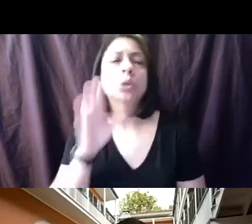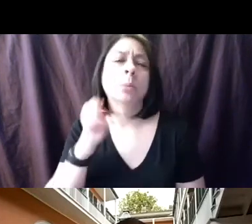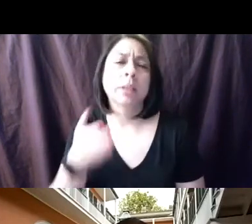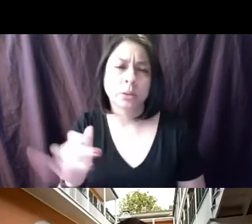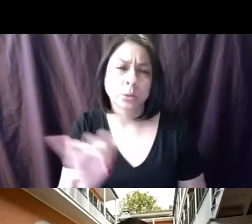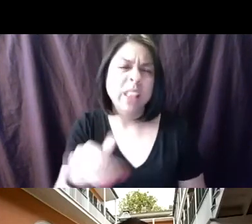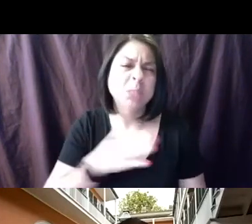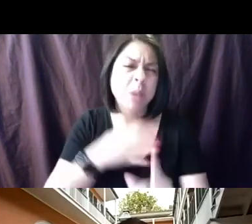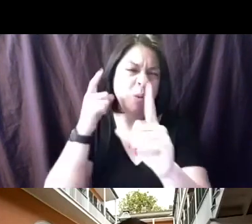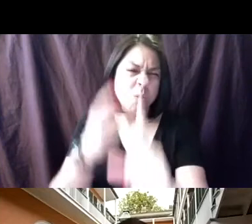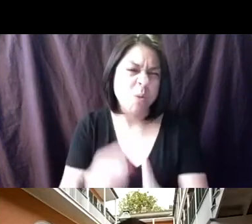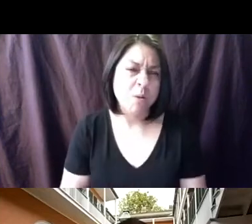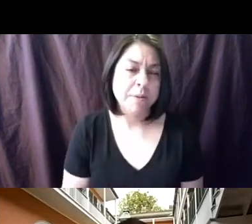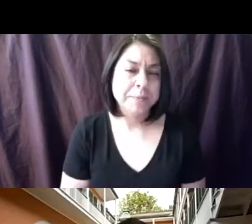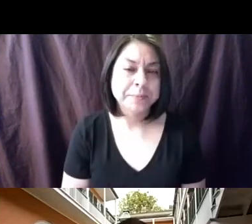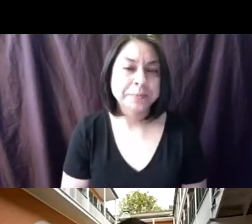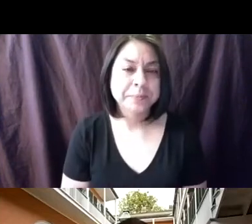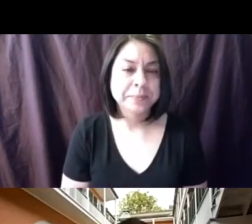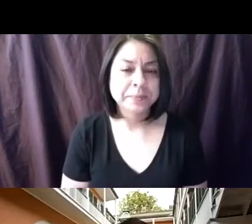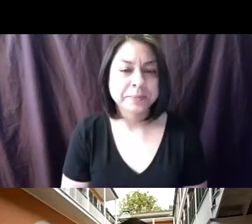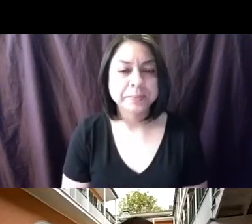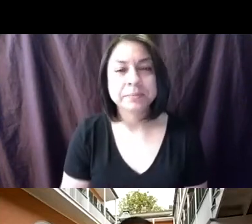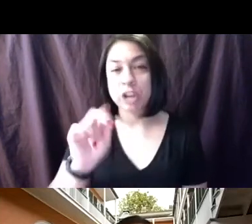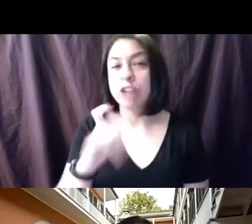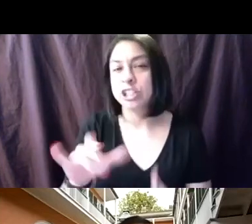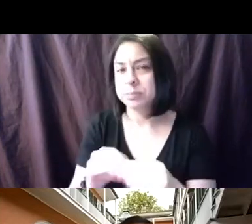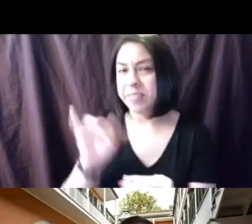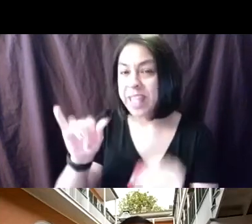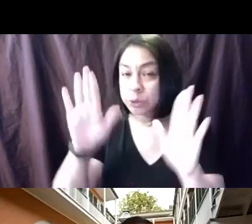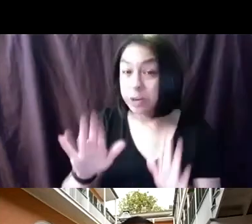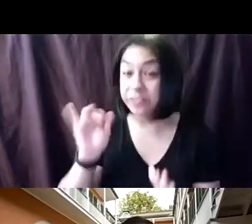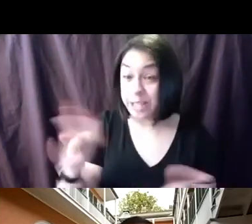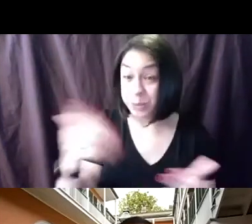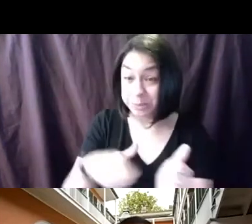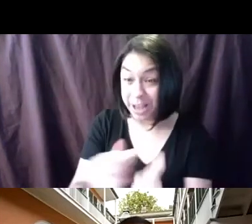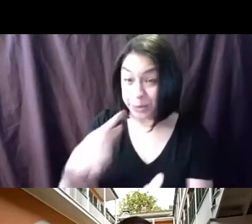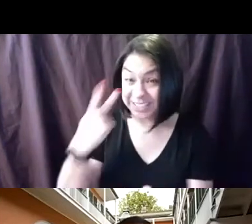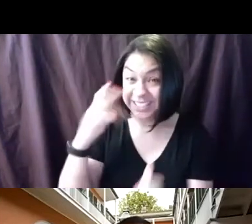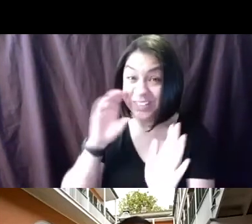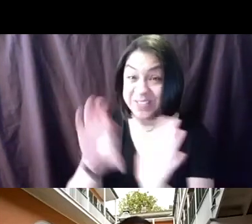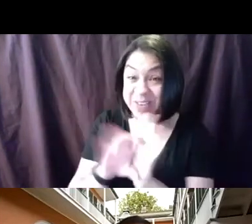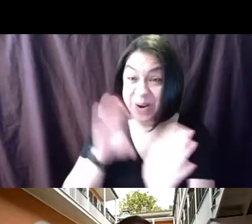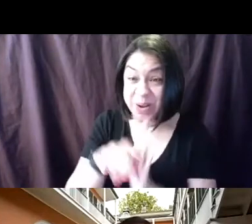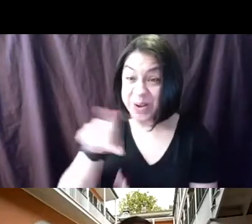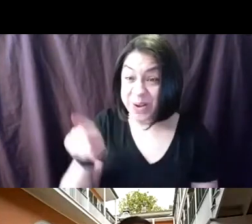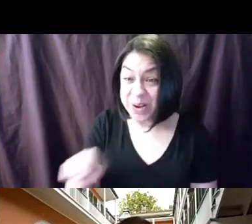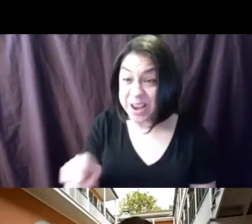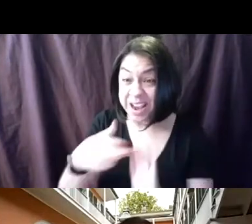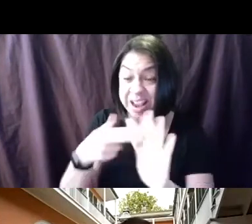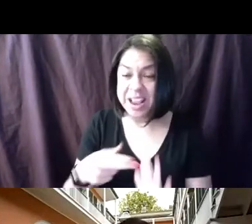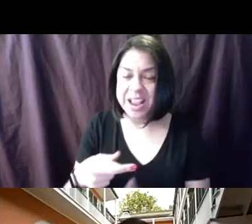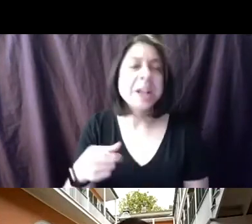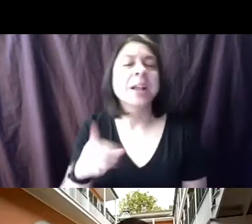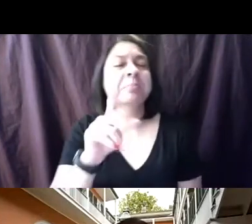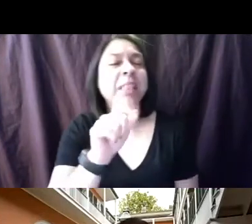what I'm hoping for. That's wonderful. Is that what's behind you? I see some photos and some labels. No, right now I'm